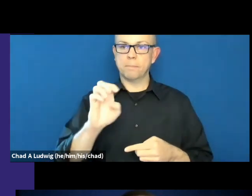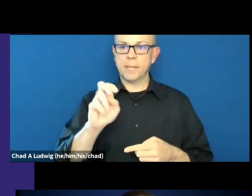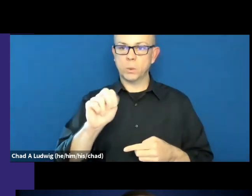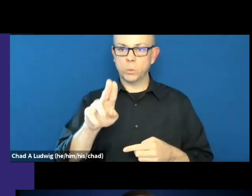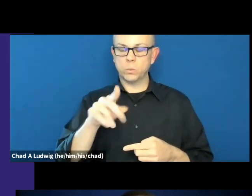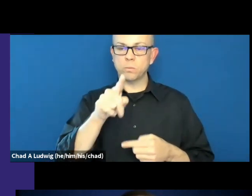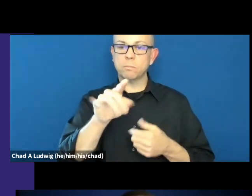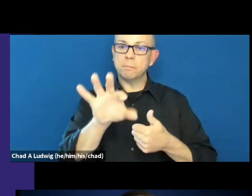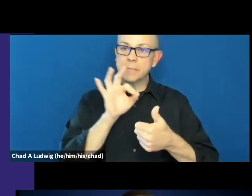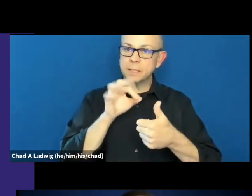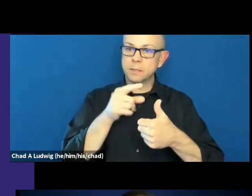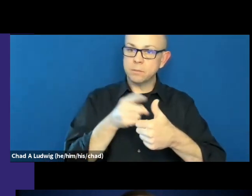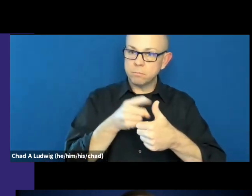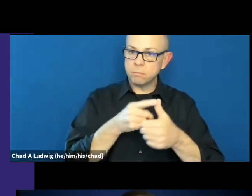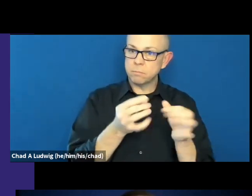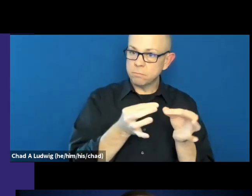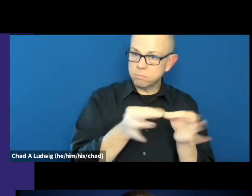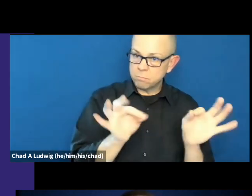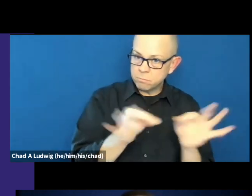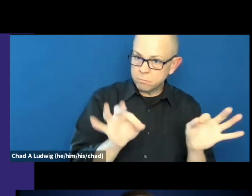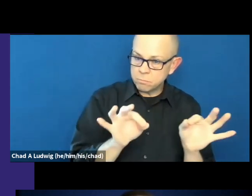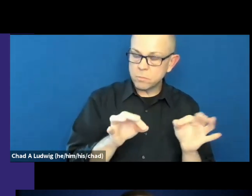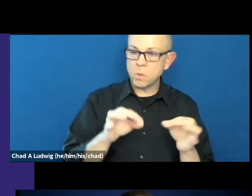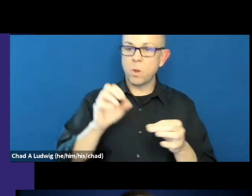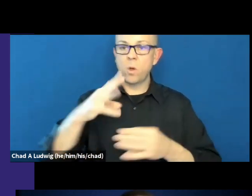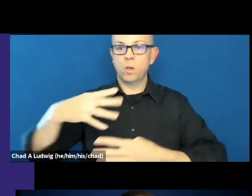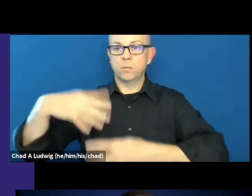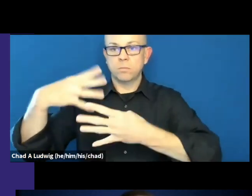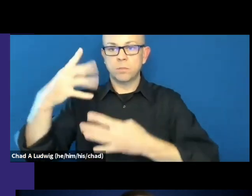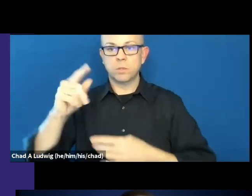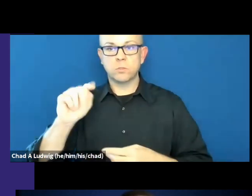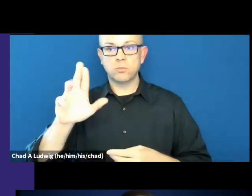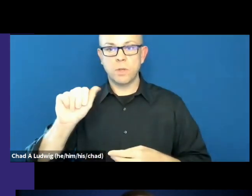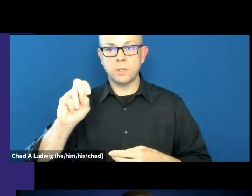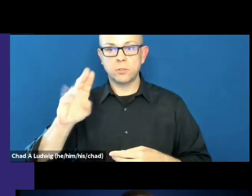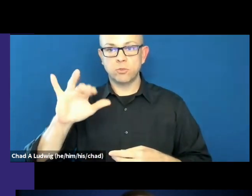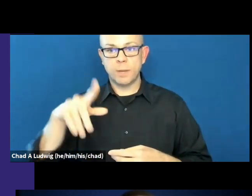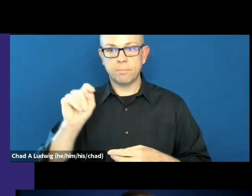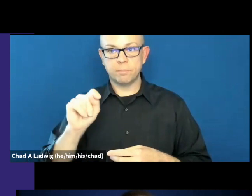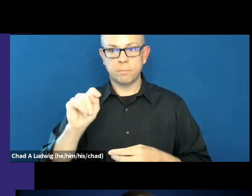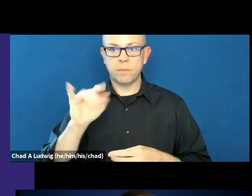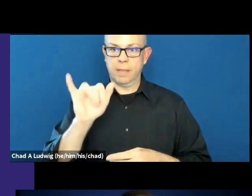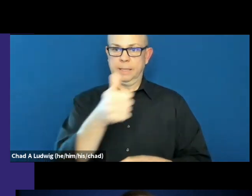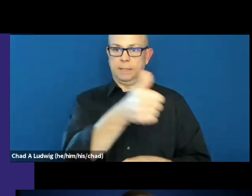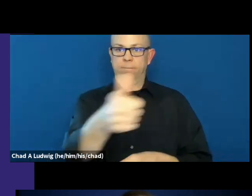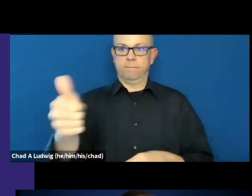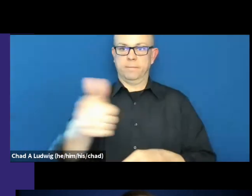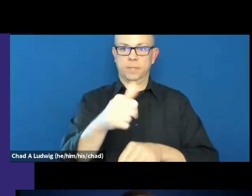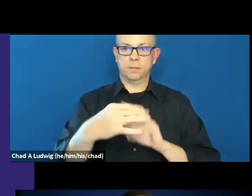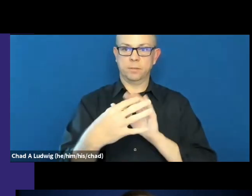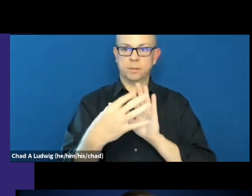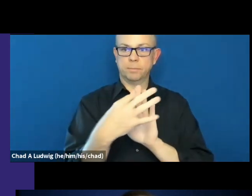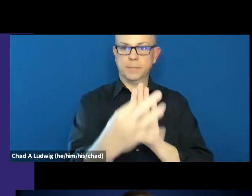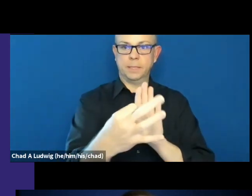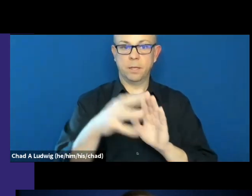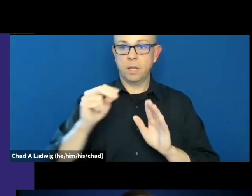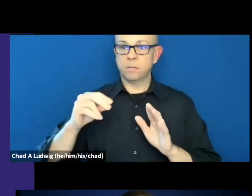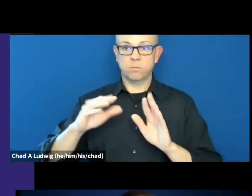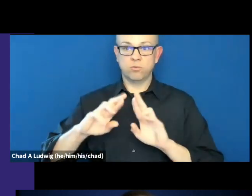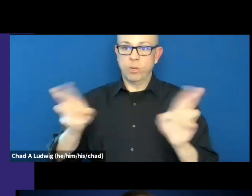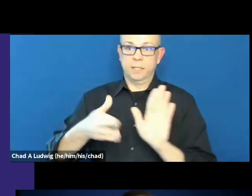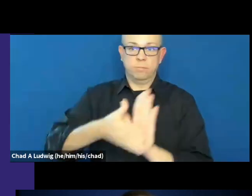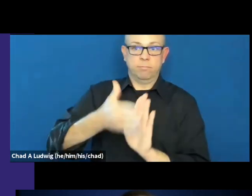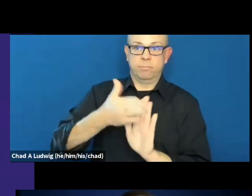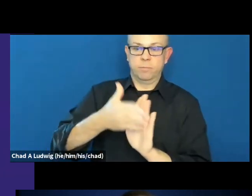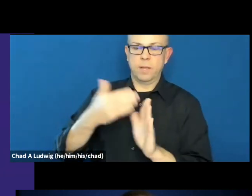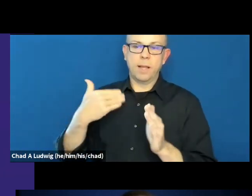captioning that you can use by using the bar at the bottom of the window that allows you to choose the CC button